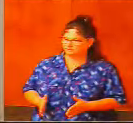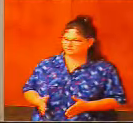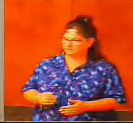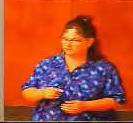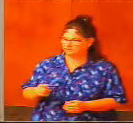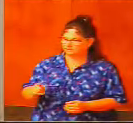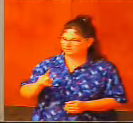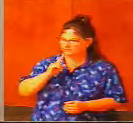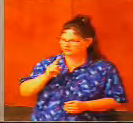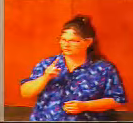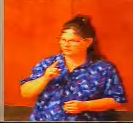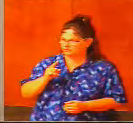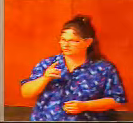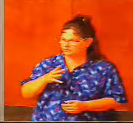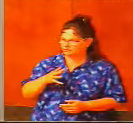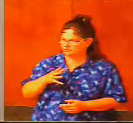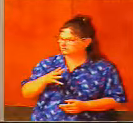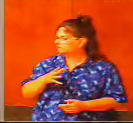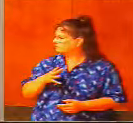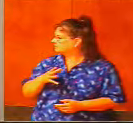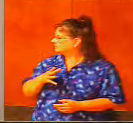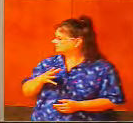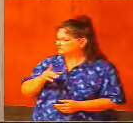they are egregiously guilty.